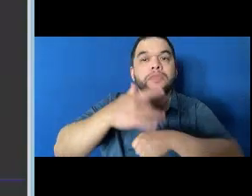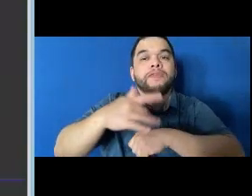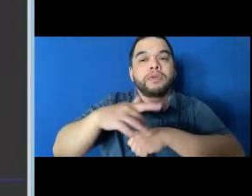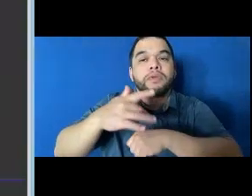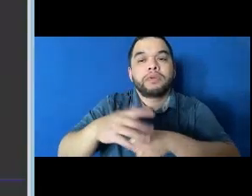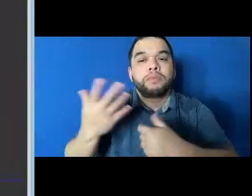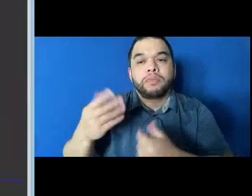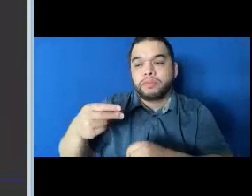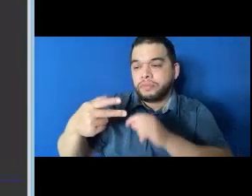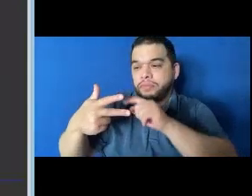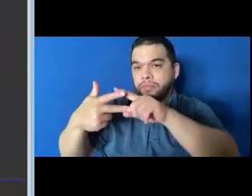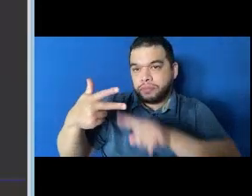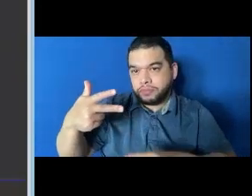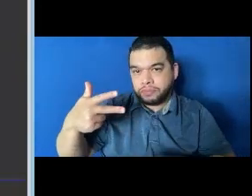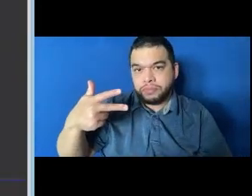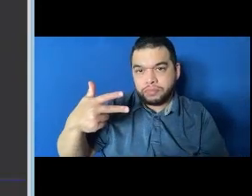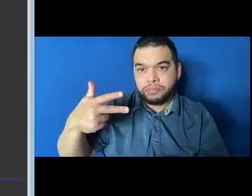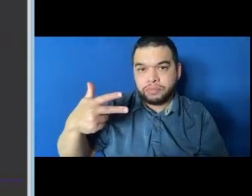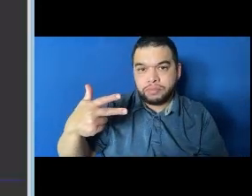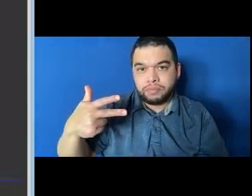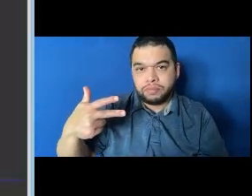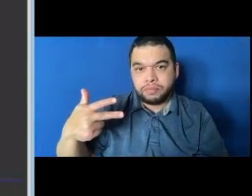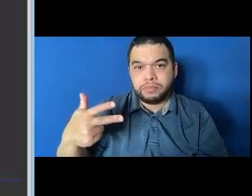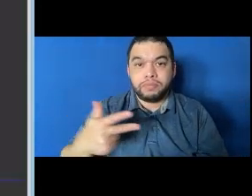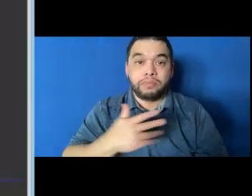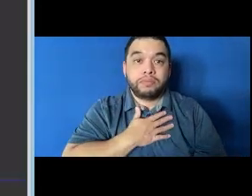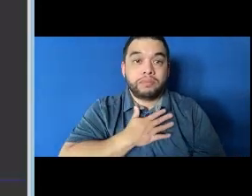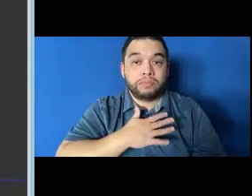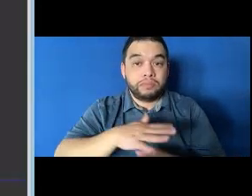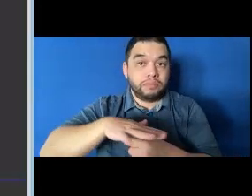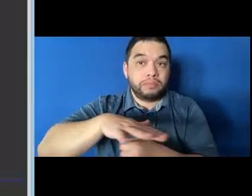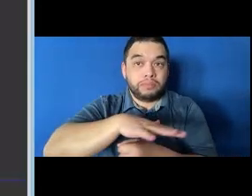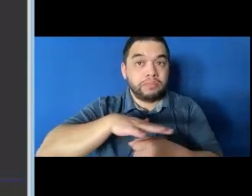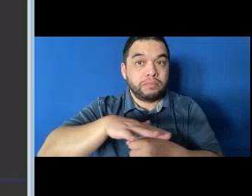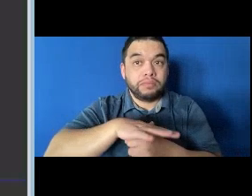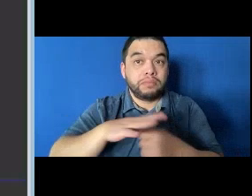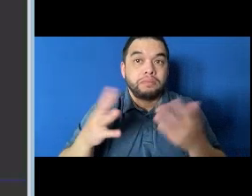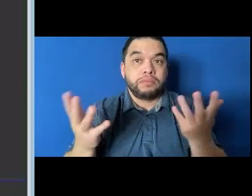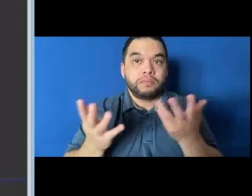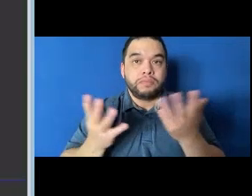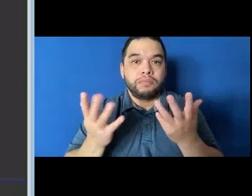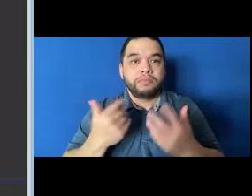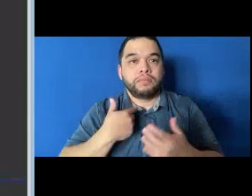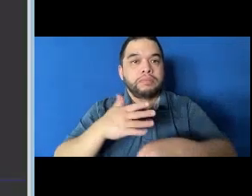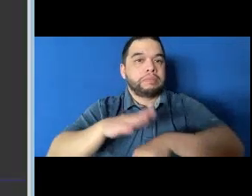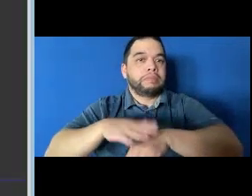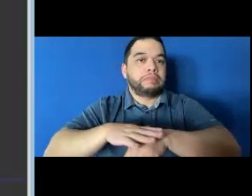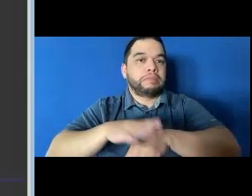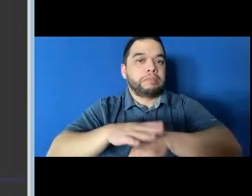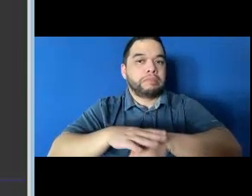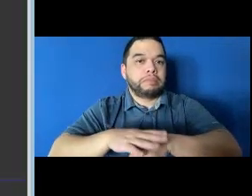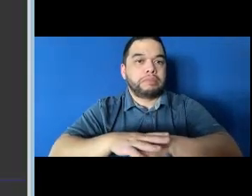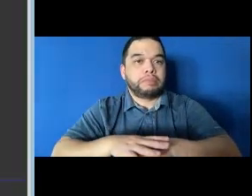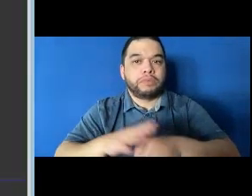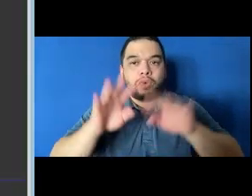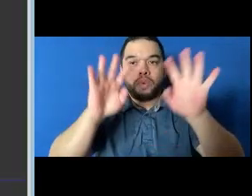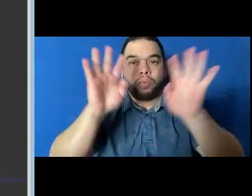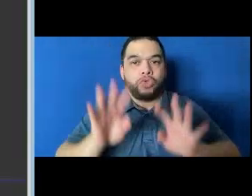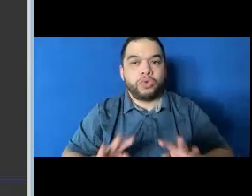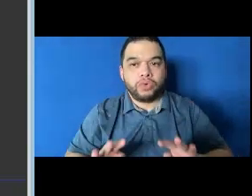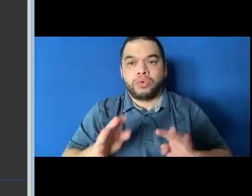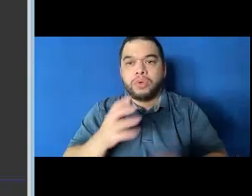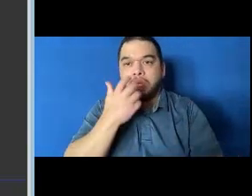advices, that's going to tengo adapt to whatever the clientes map is para showing mi you. área, So es que what I tengo un have aviso de calor ongoing now excesivo, is también I tengo have advertencias de resaca